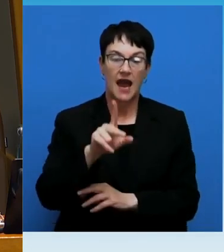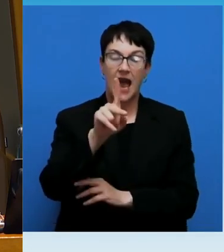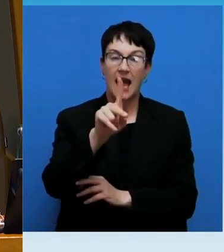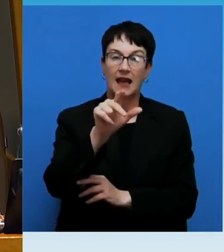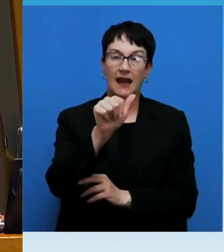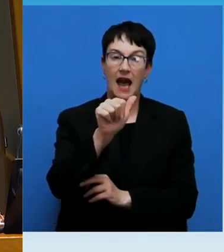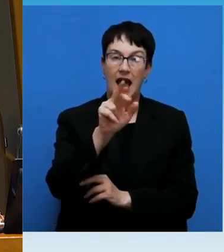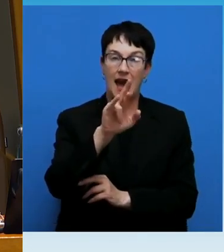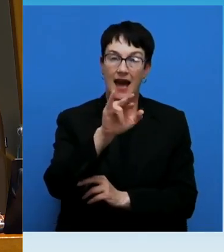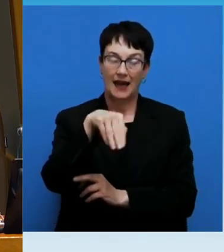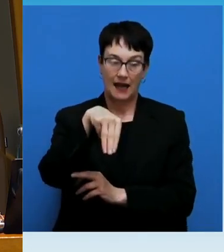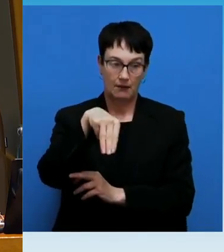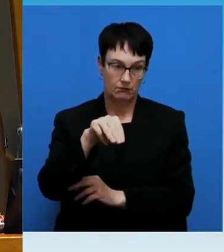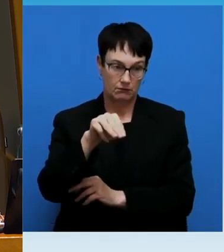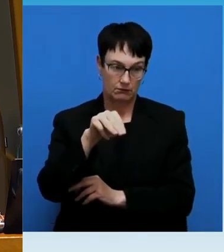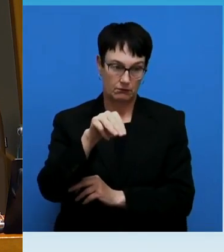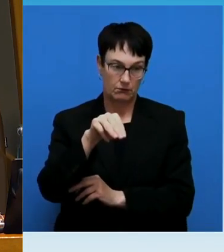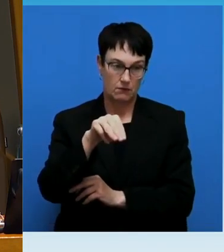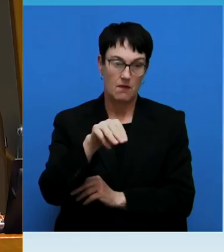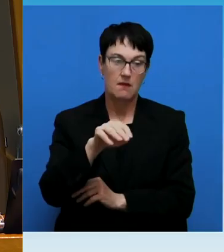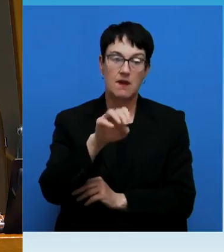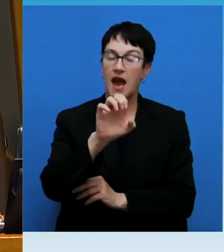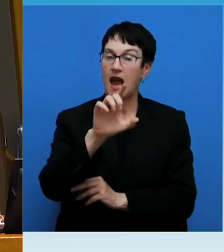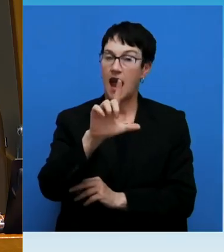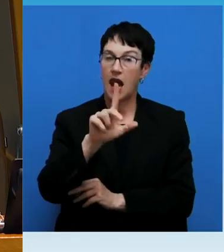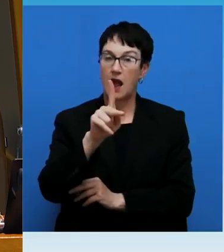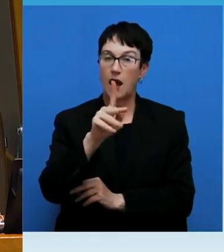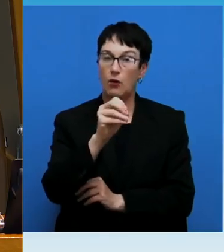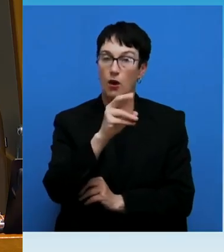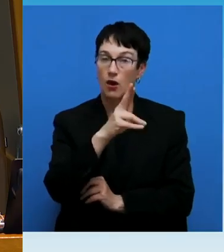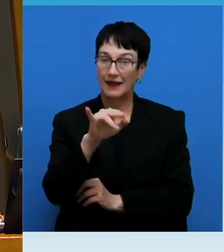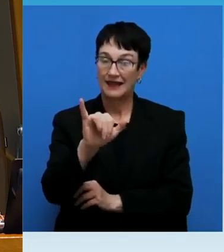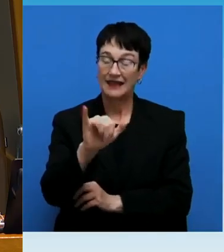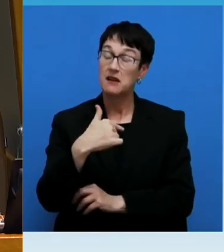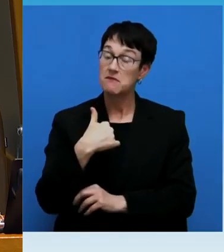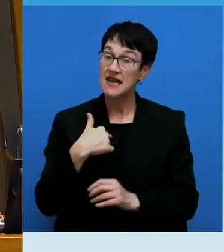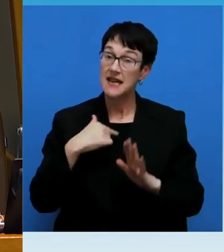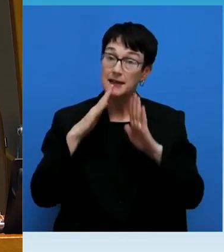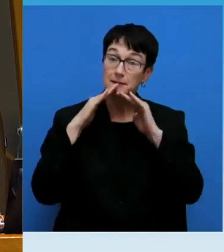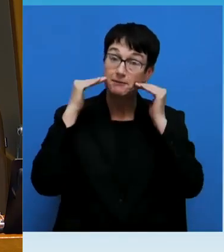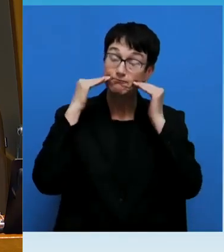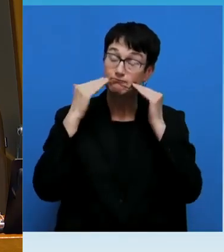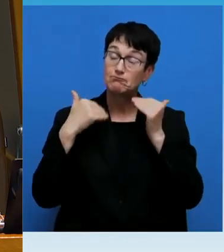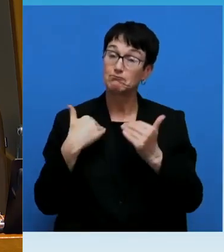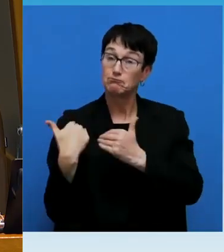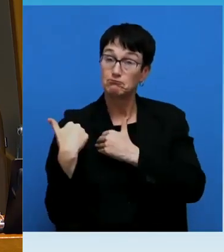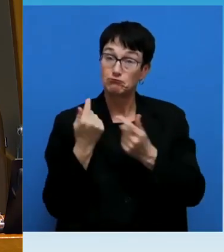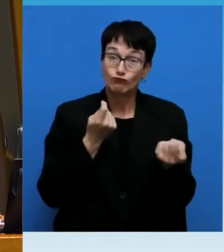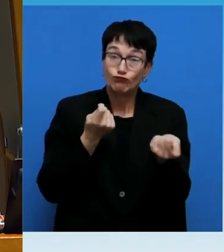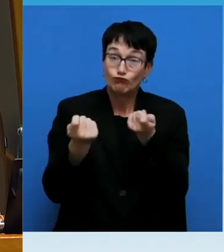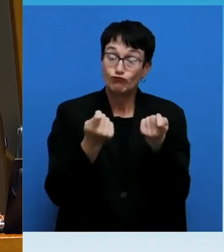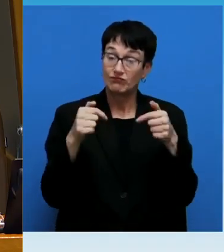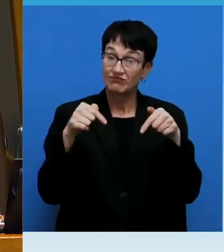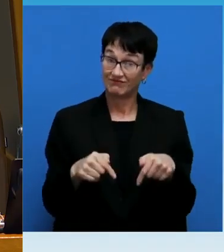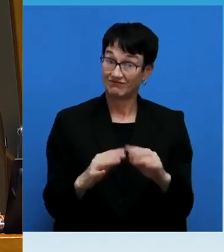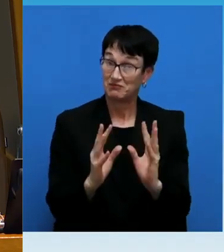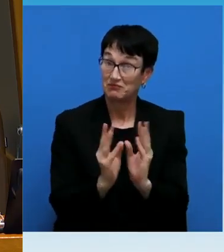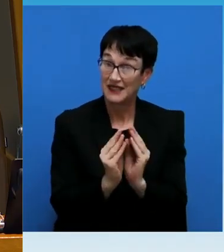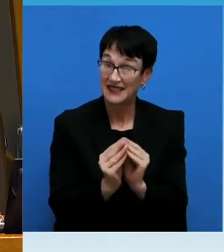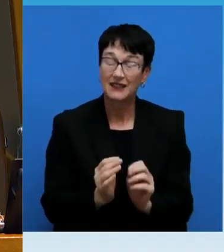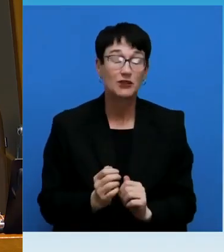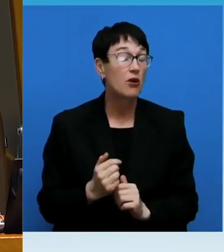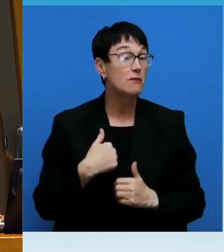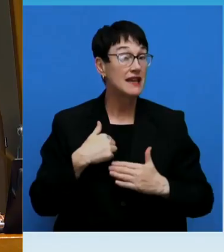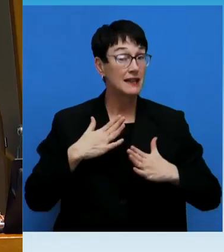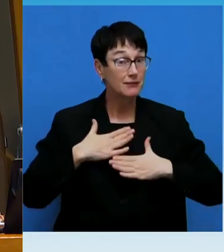to moderate today's session. It is a great pleasure to welcome all of you joining us today, both here in